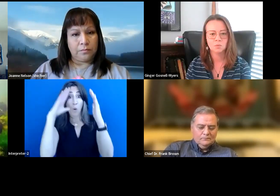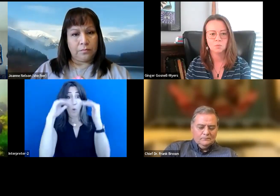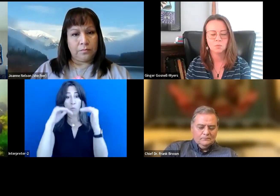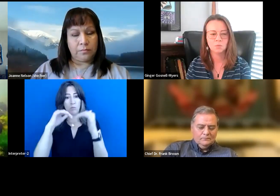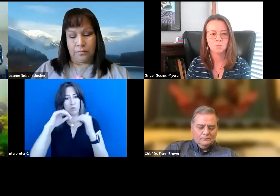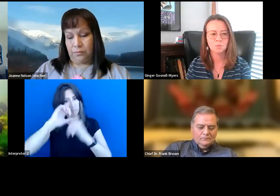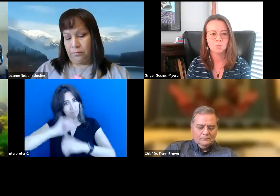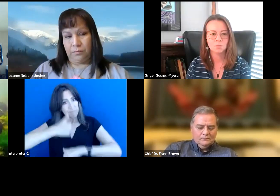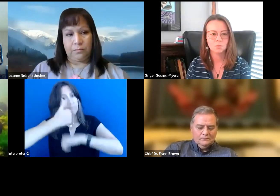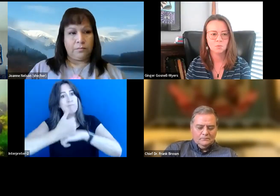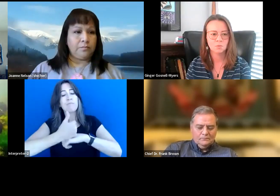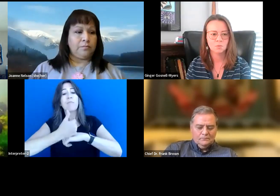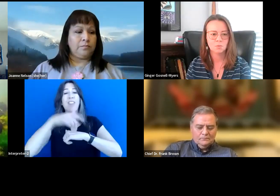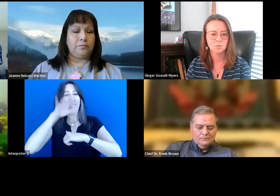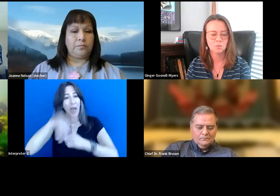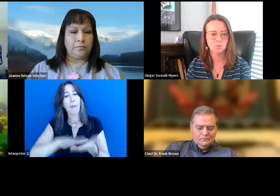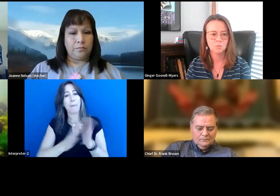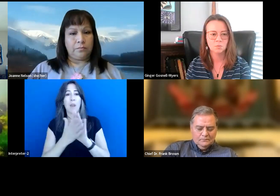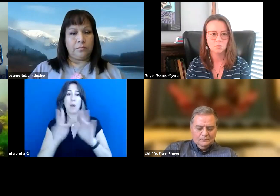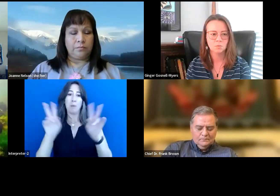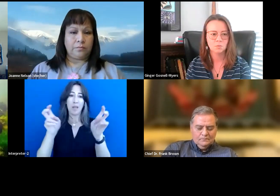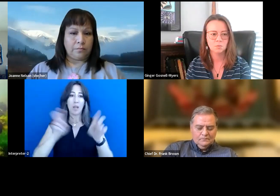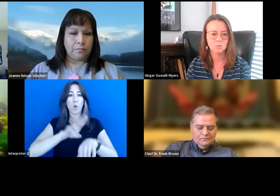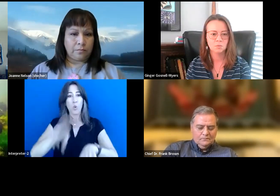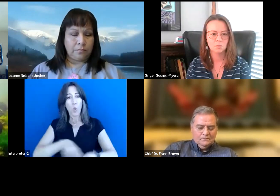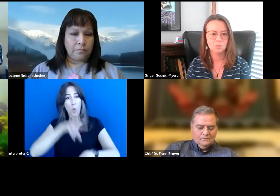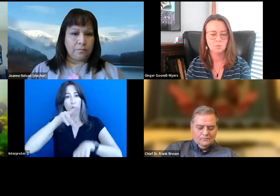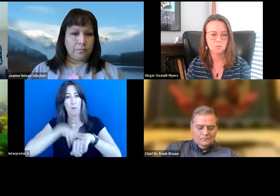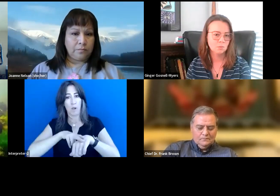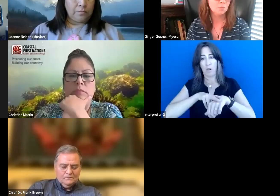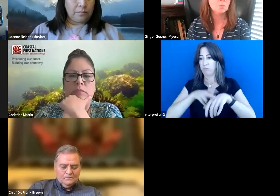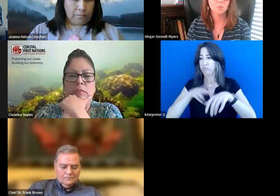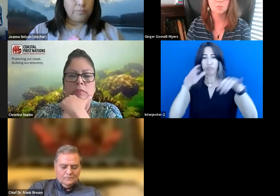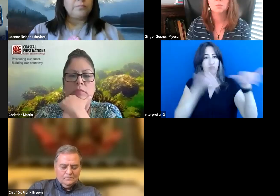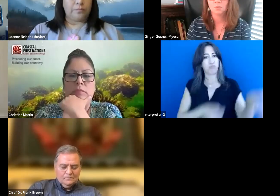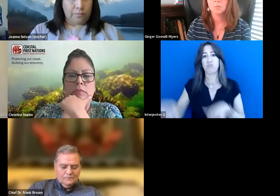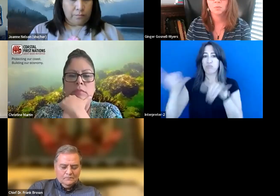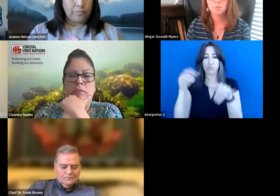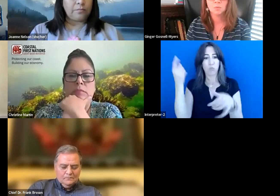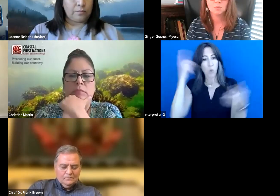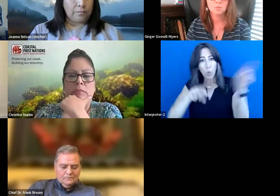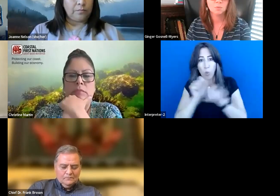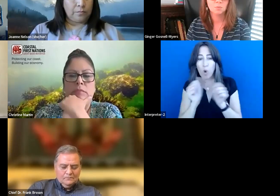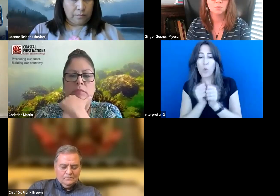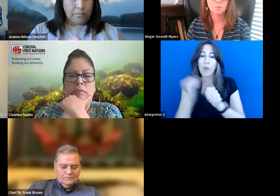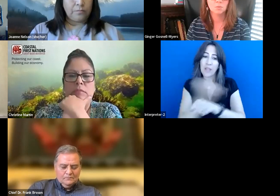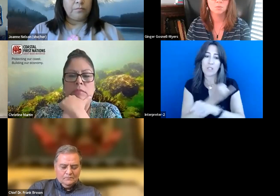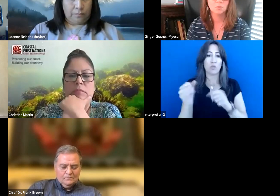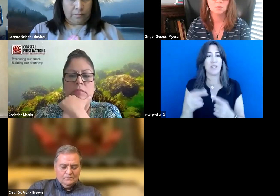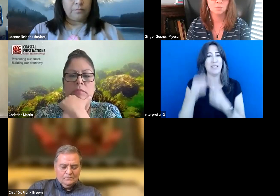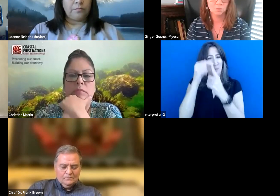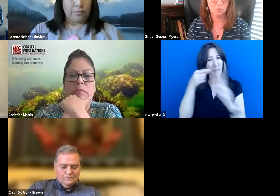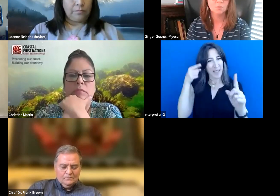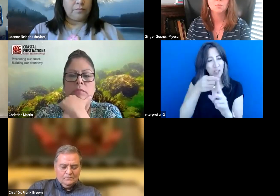to be a normalized opportunity when collaborating with industry, uh, especially with, within the urban